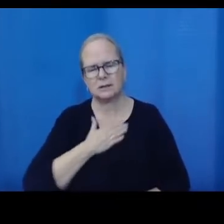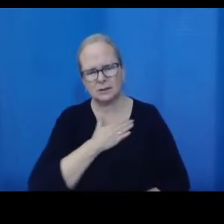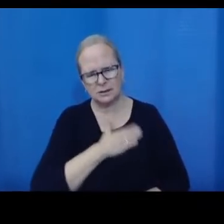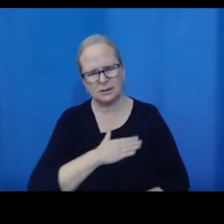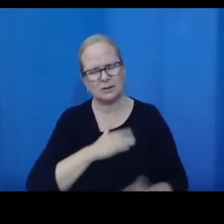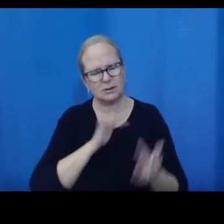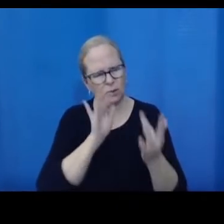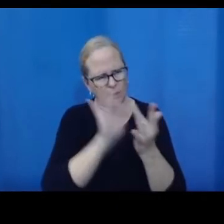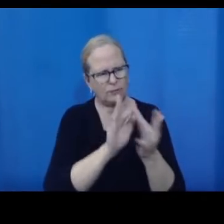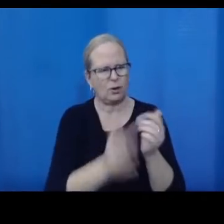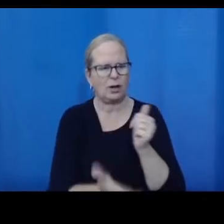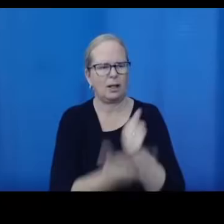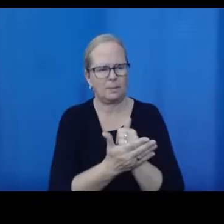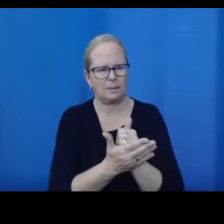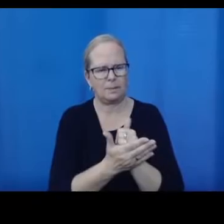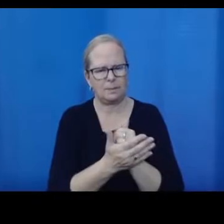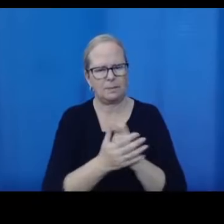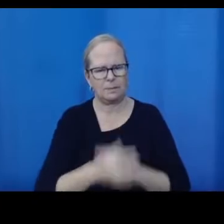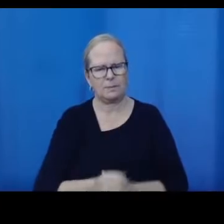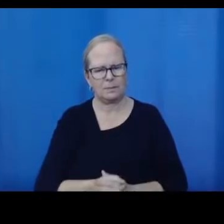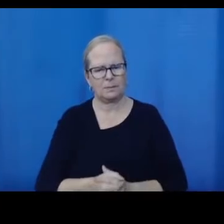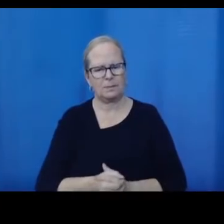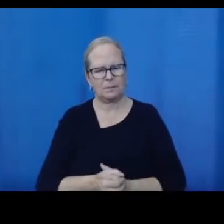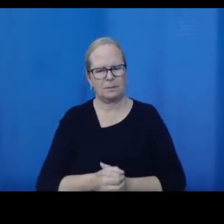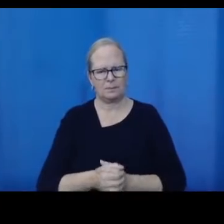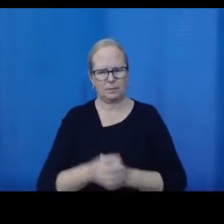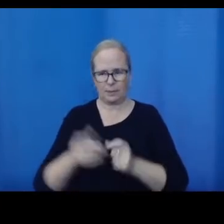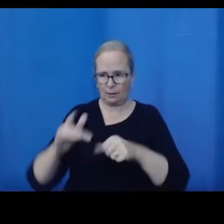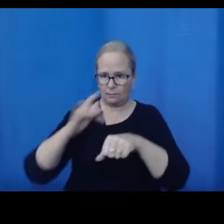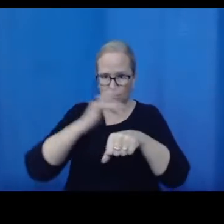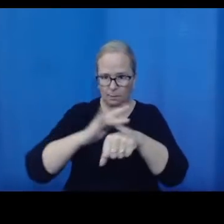systemically, making that a point as well.